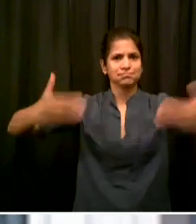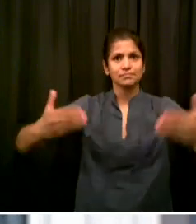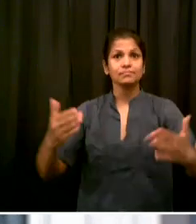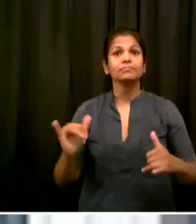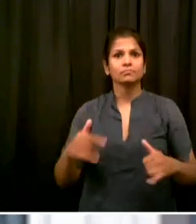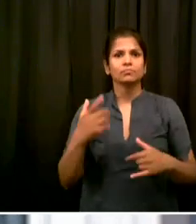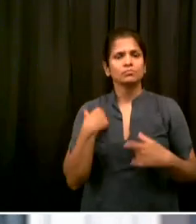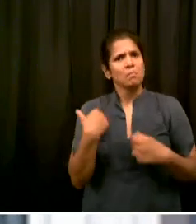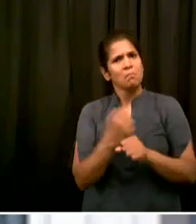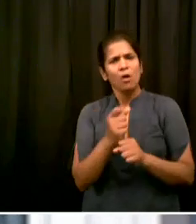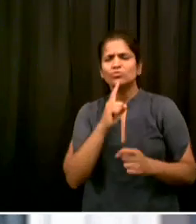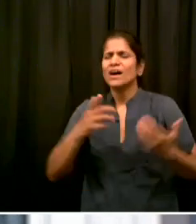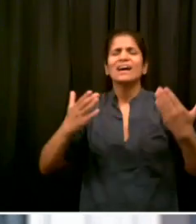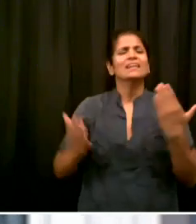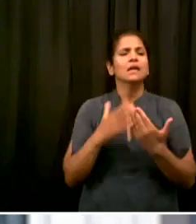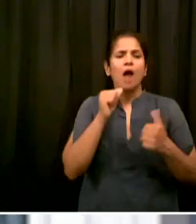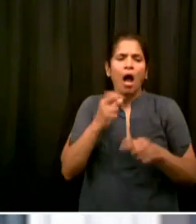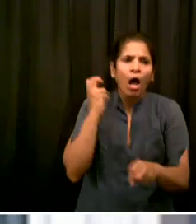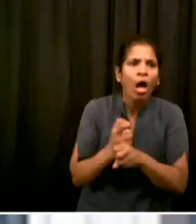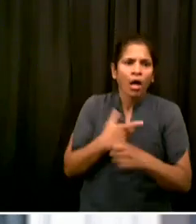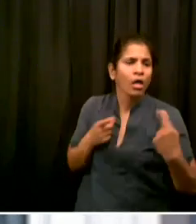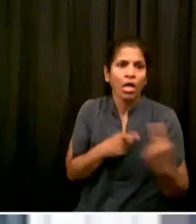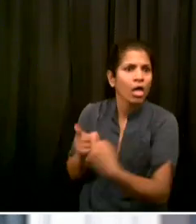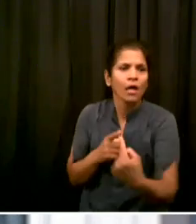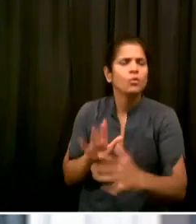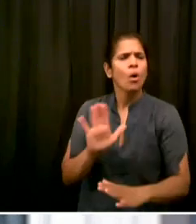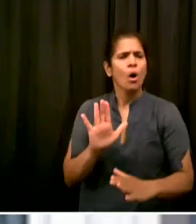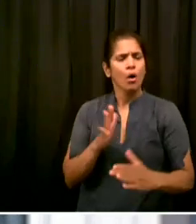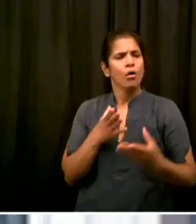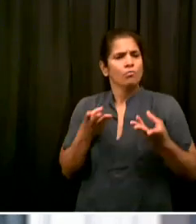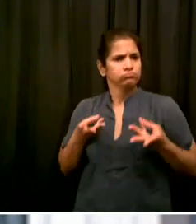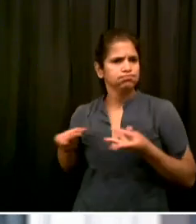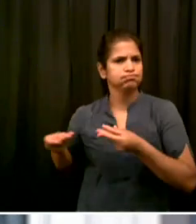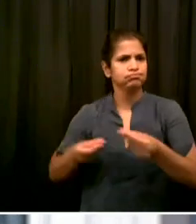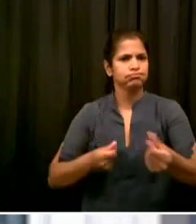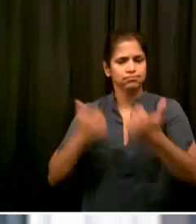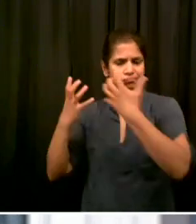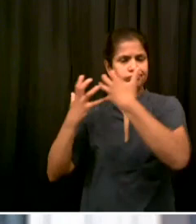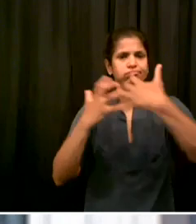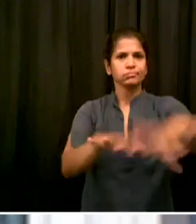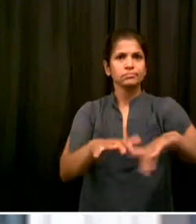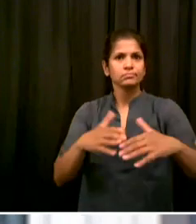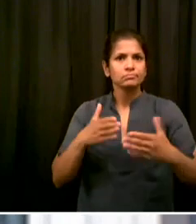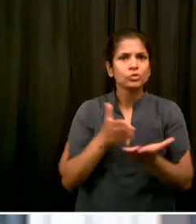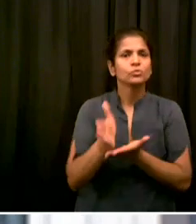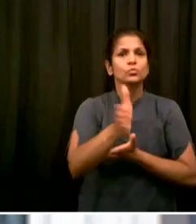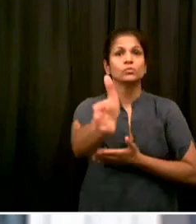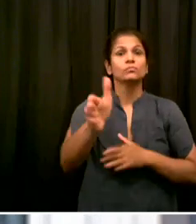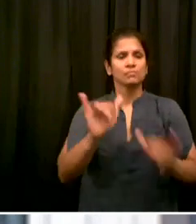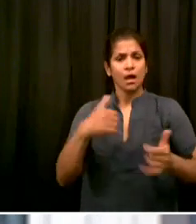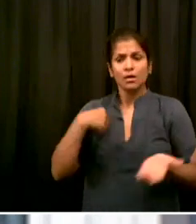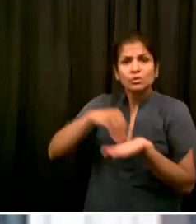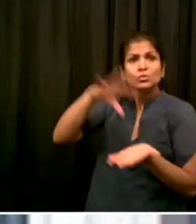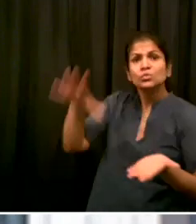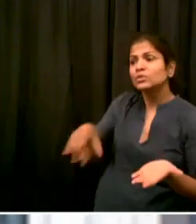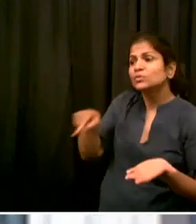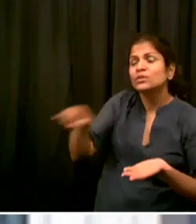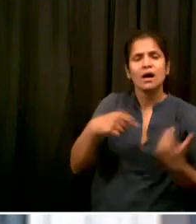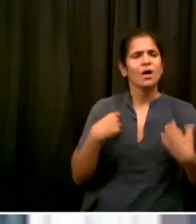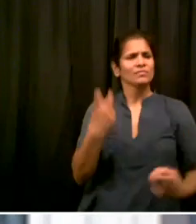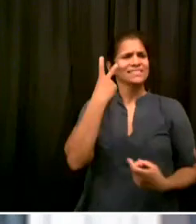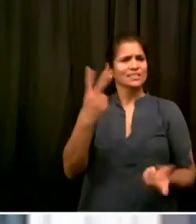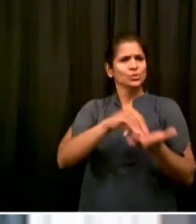easily outdoors, but we know our students need time to run and play and explore and create, and that happens outdoors. We will be able to